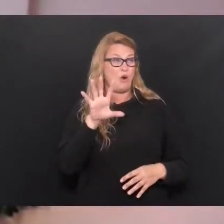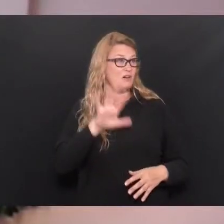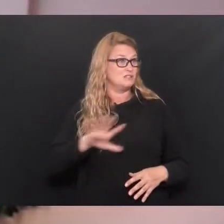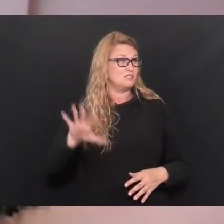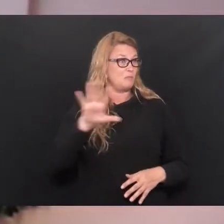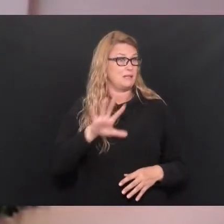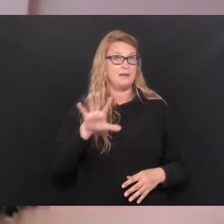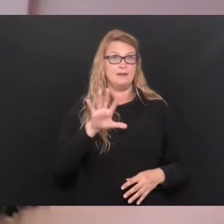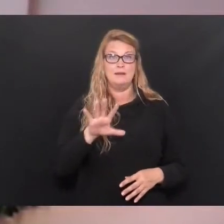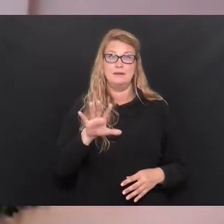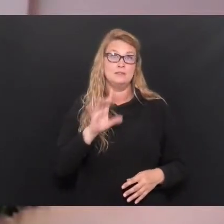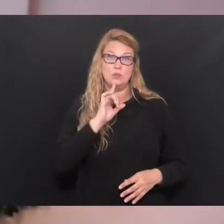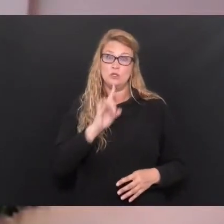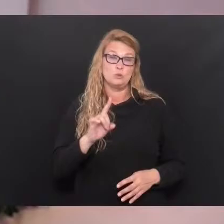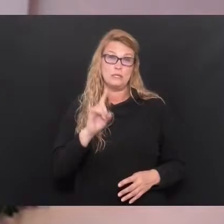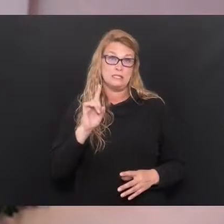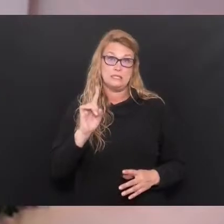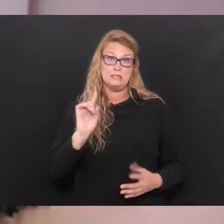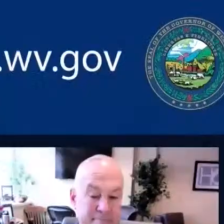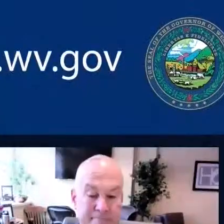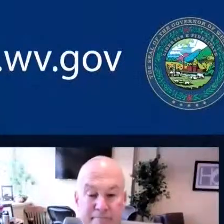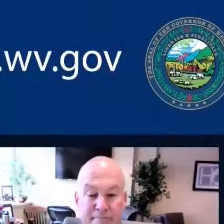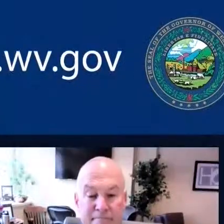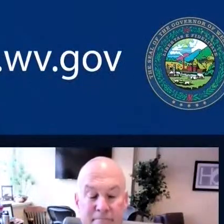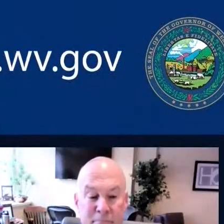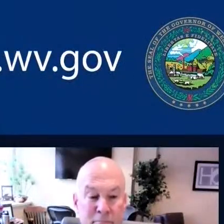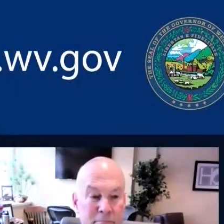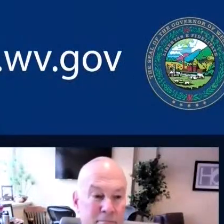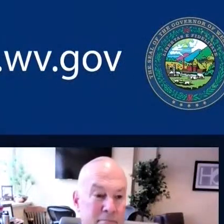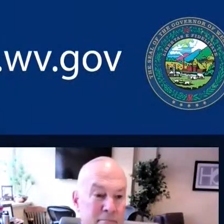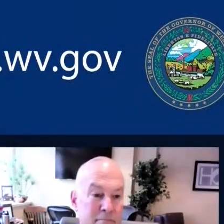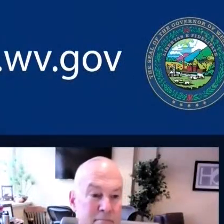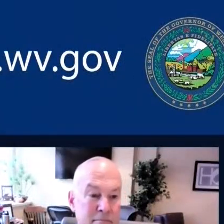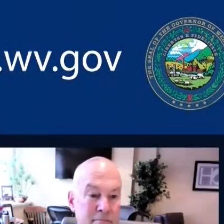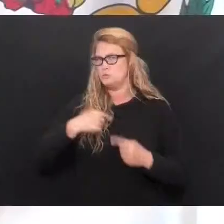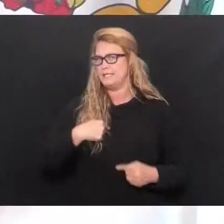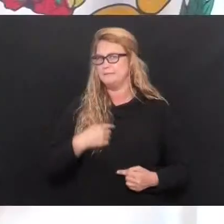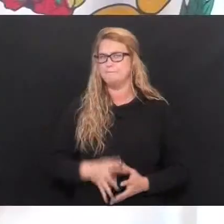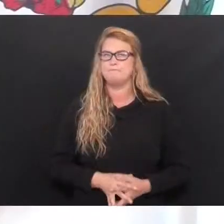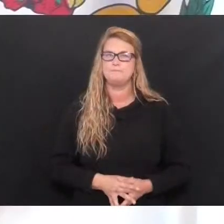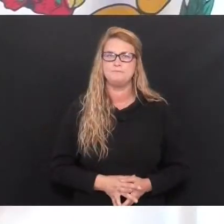amazingly unprecedented. Back to me, Jordan.